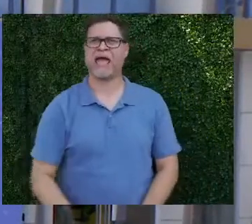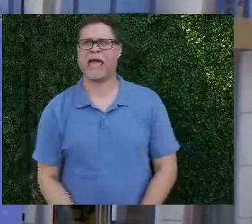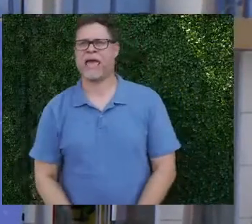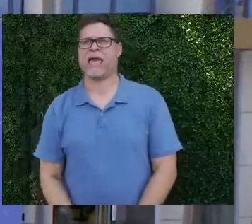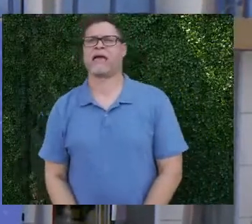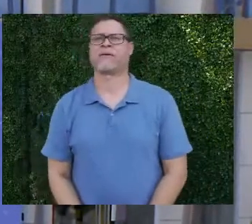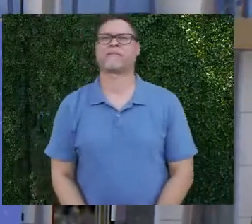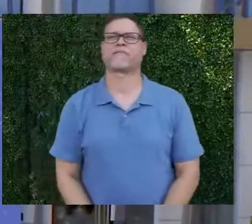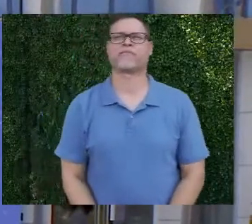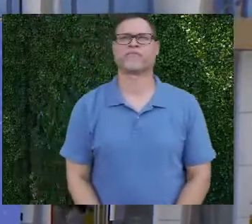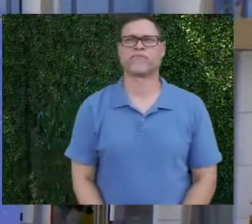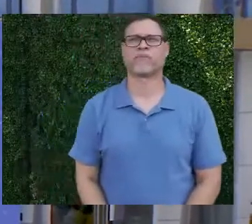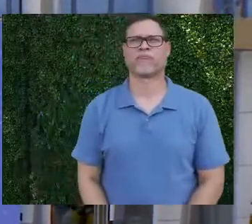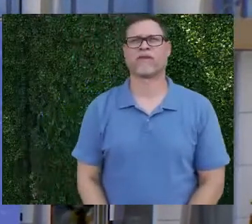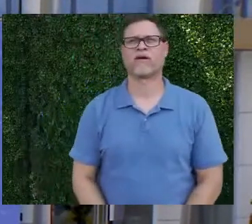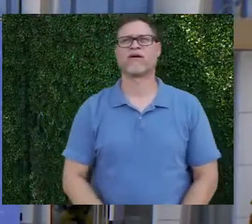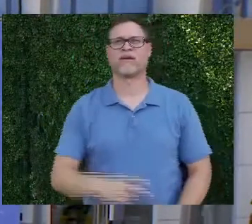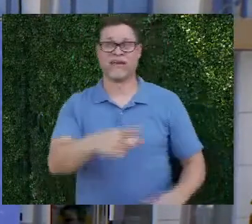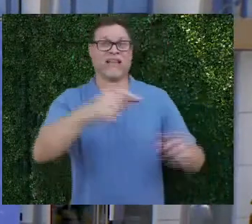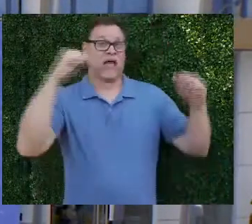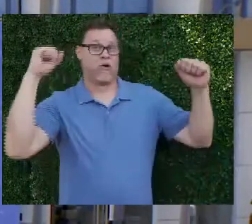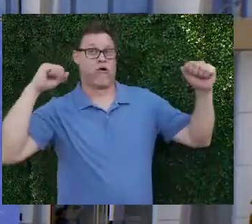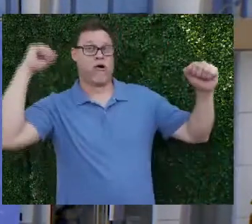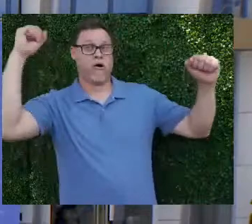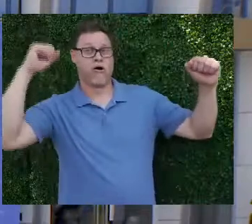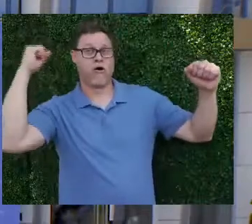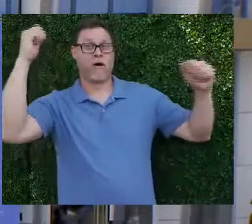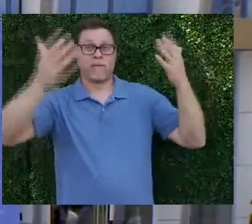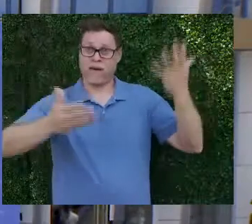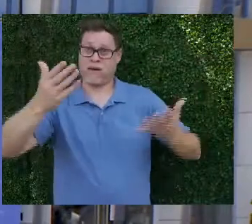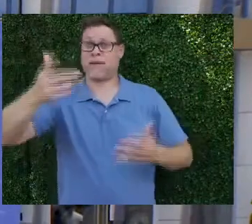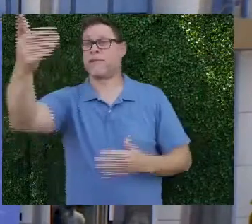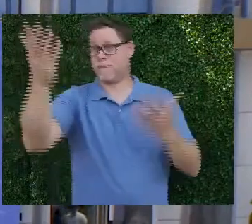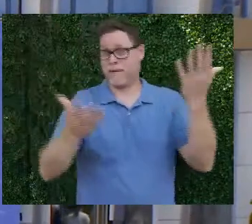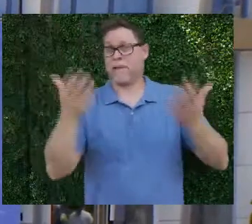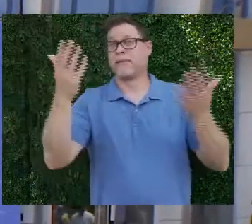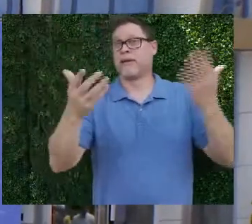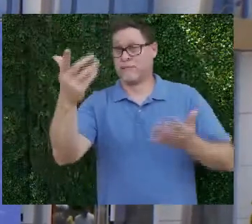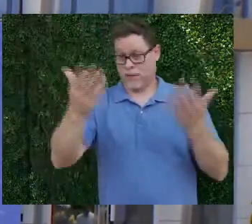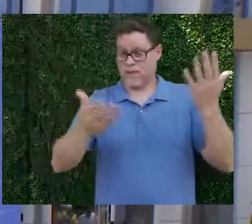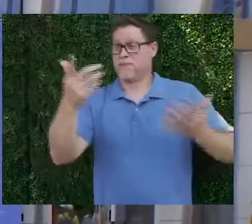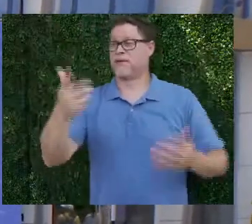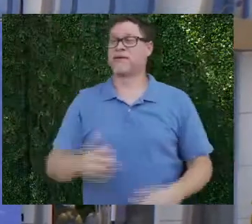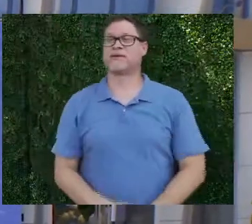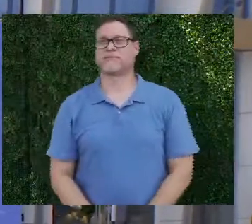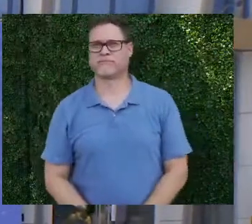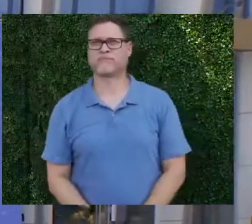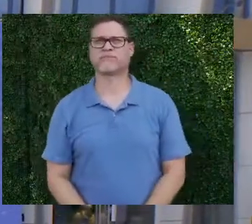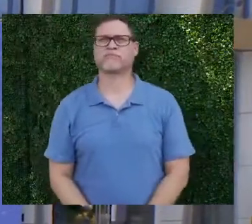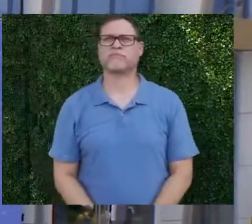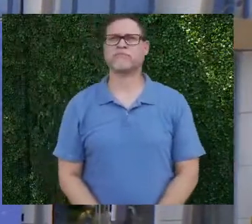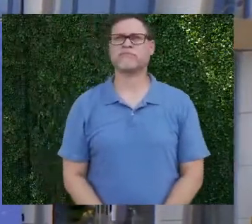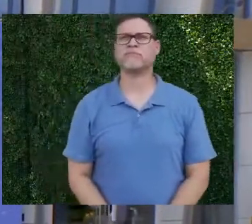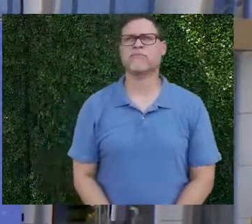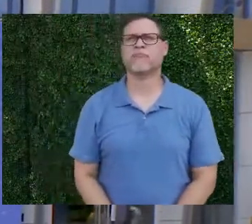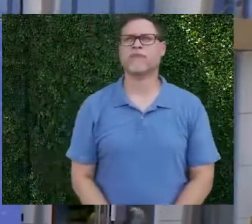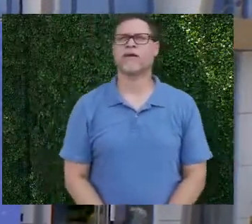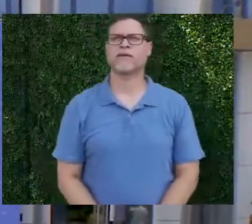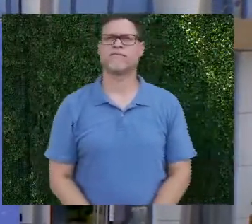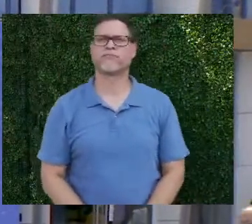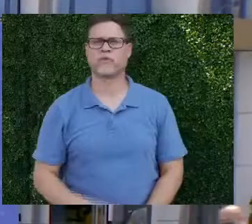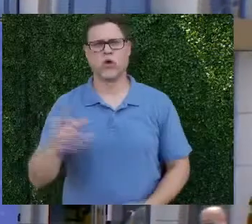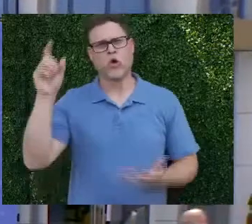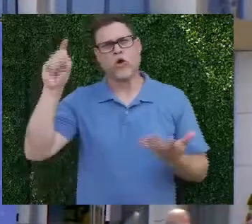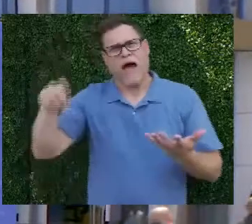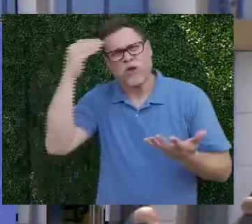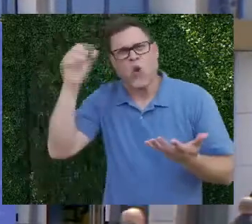applauding now. Right? They We're like, all oh, think it's shoot, them. that might be it. They all That think might it's be them. it. Okay. Oh, wait, you gotta know where Now Sacramento you know